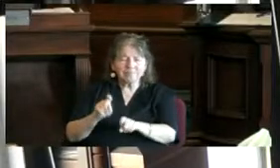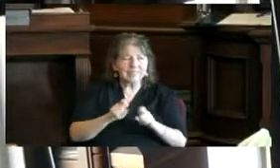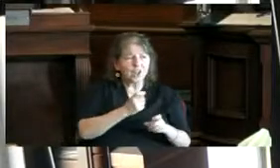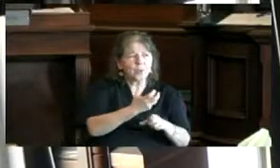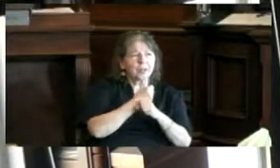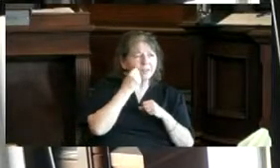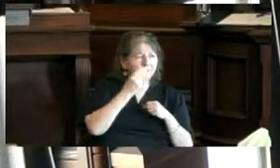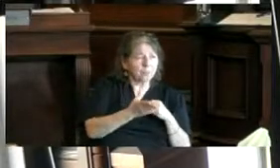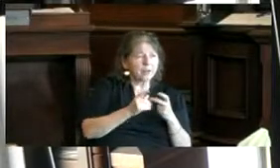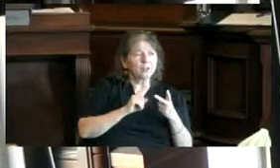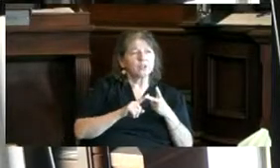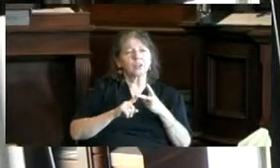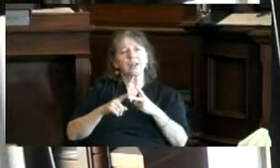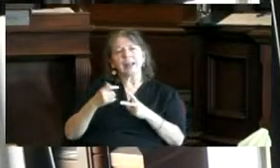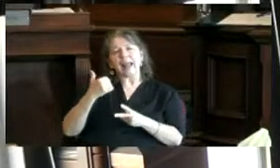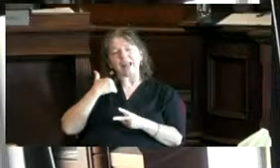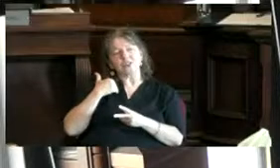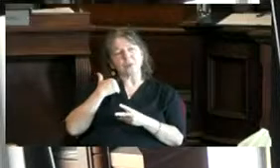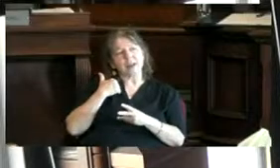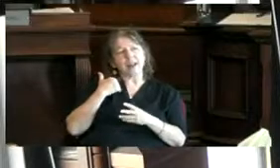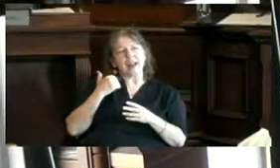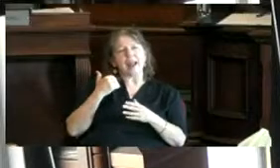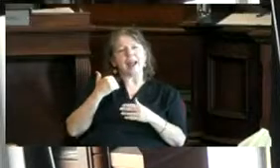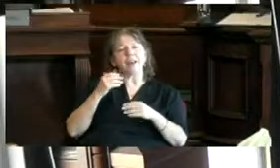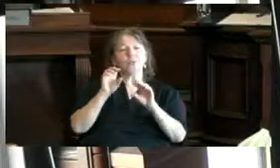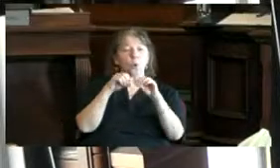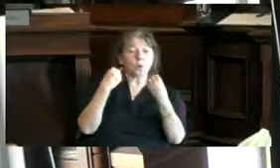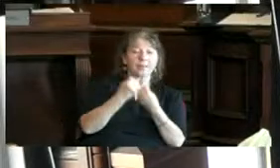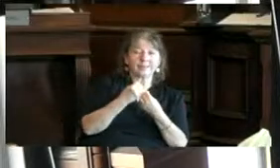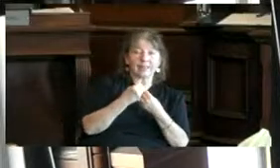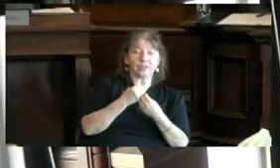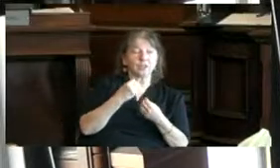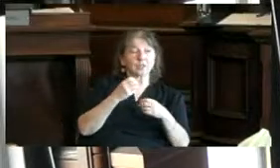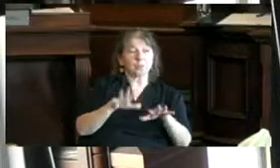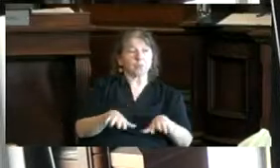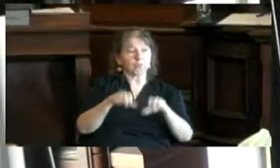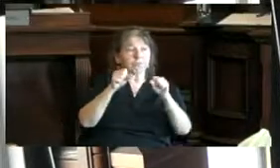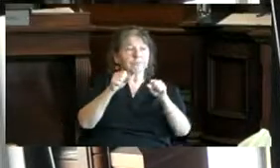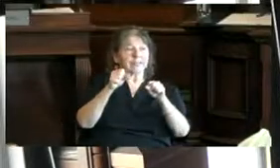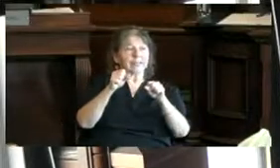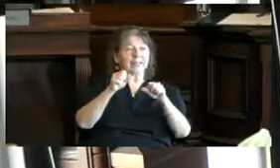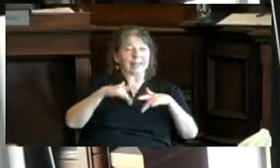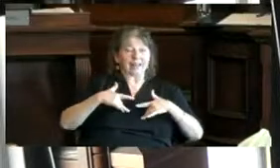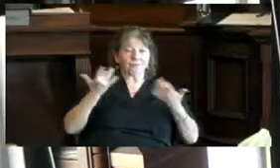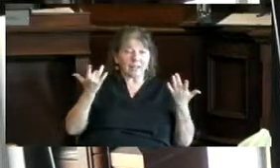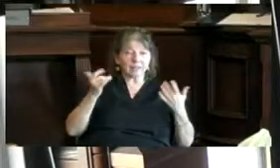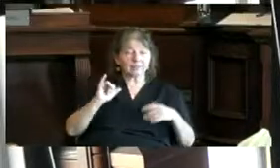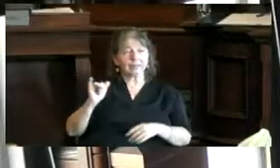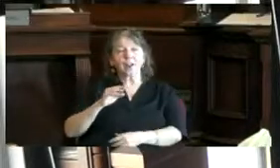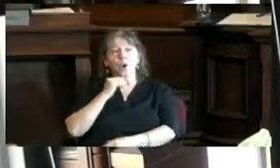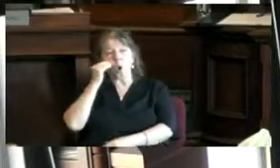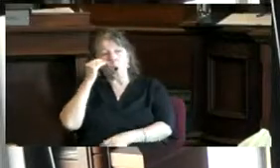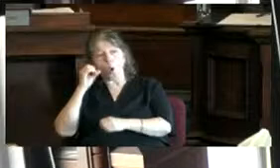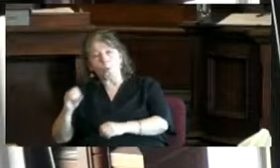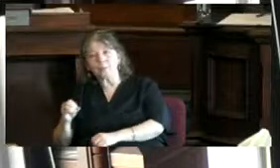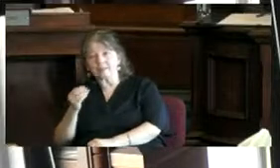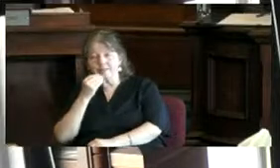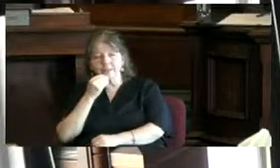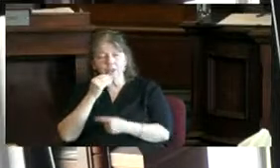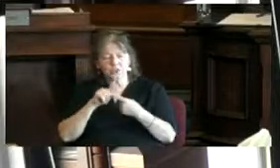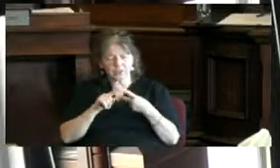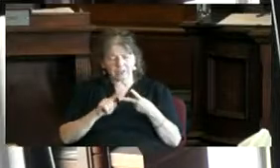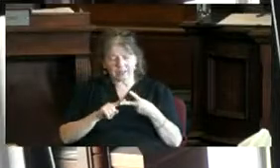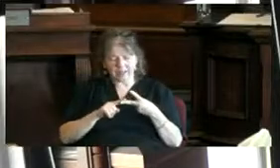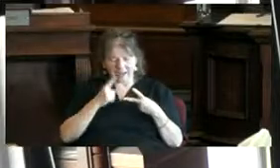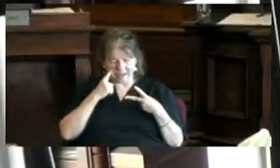those organizations to have service-focused events, such as our homeless luncheon. And to date, I believe that they